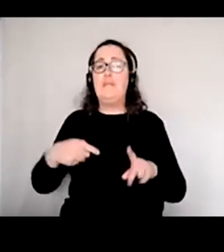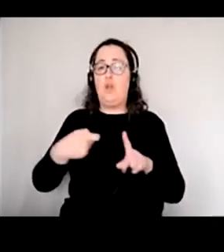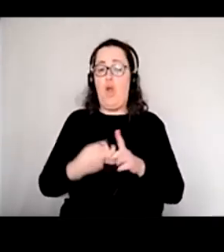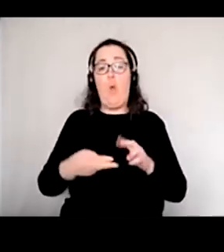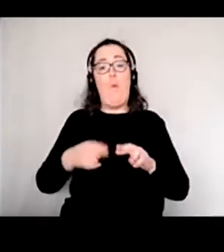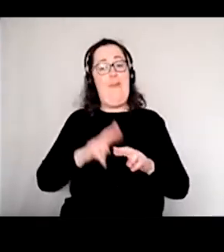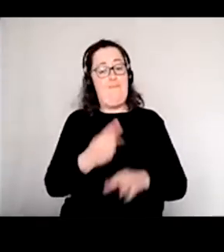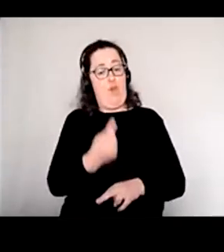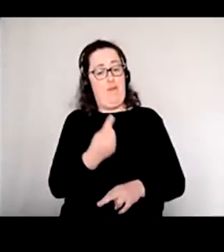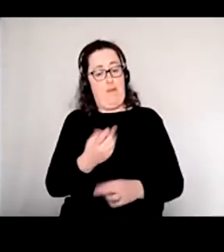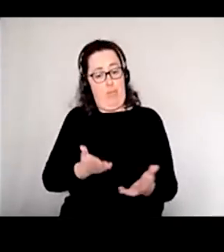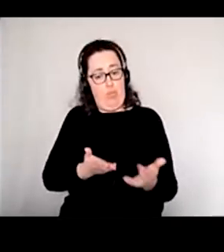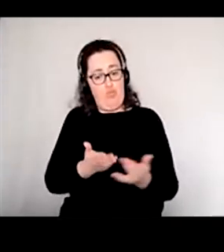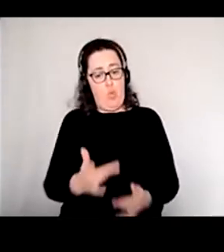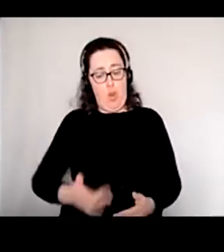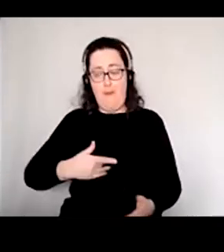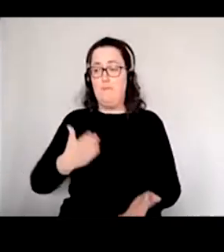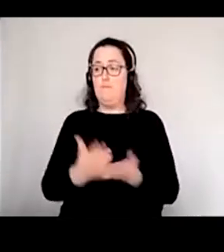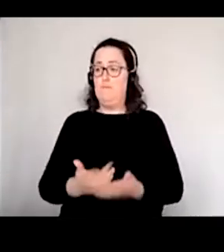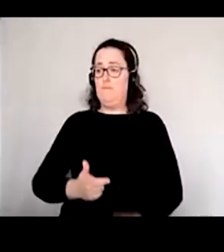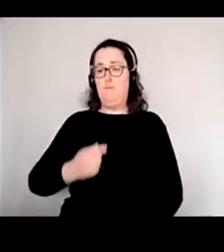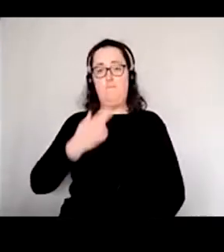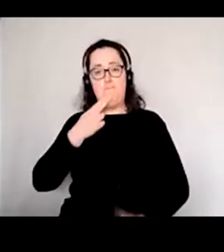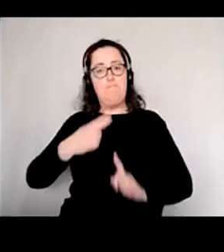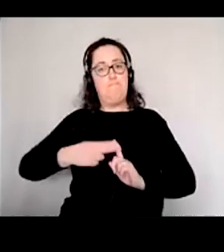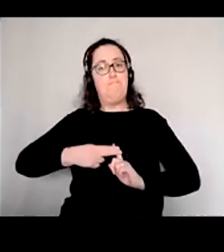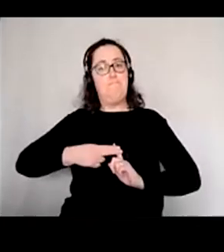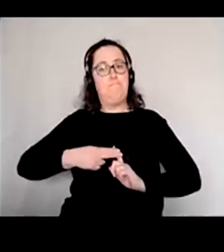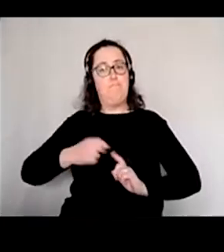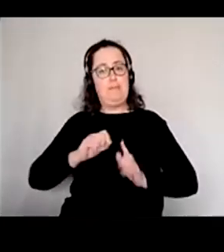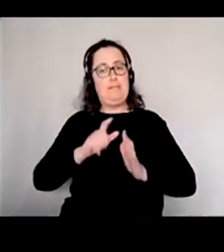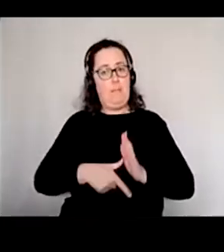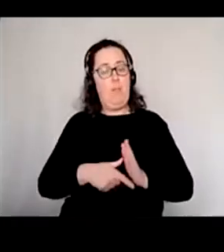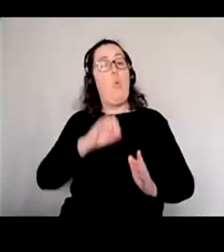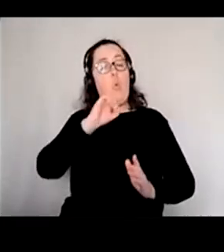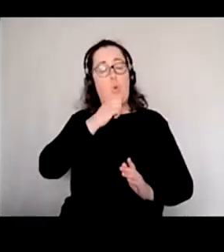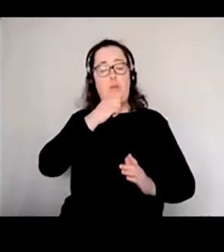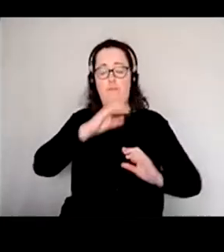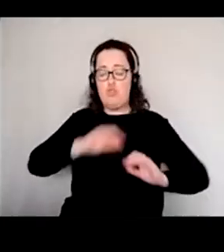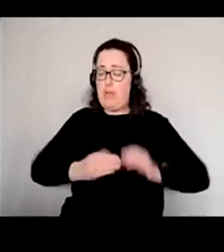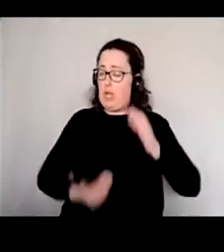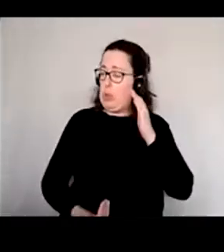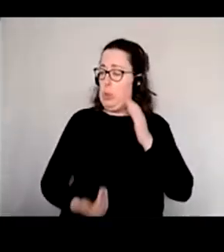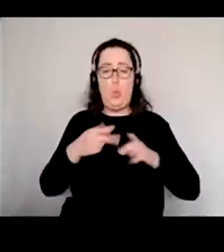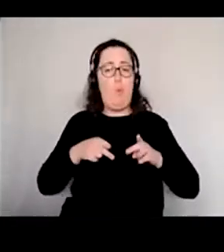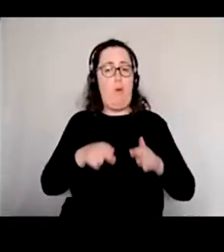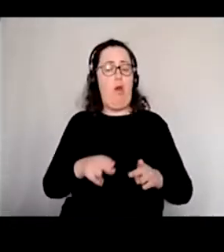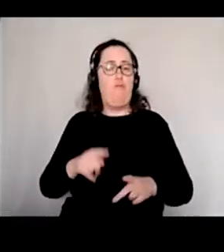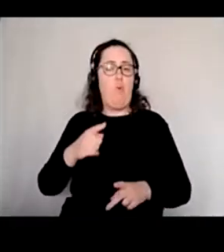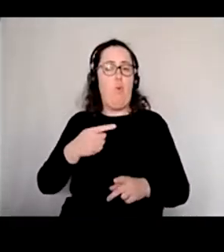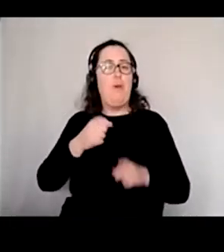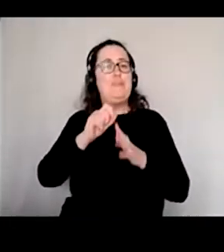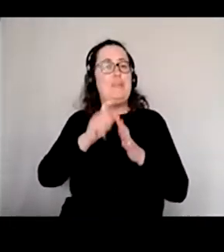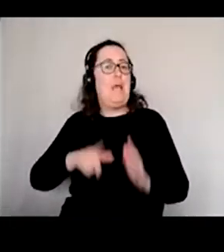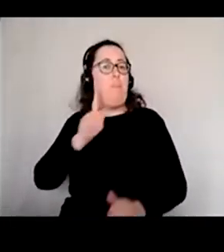as disabled during her active years, that would have paved the way for disabled women of colour, especially as an artist. She spoke